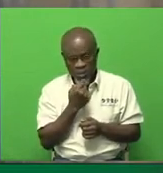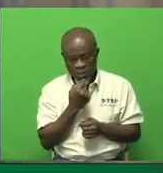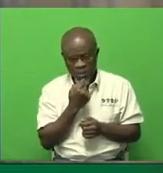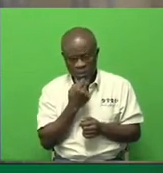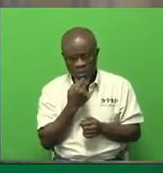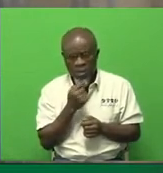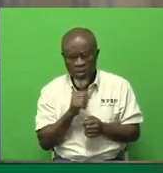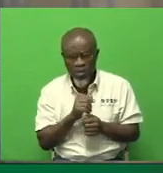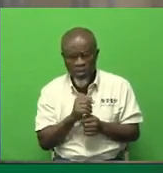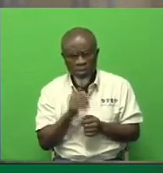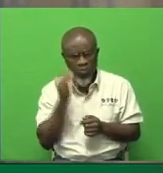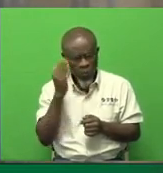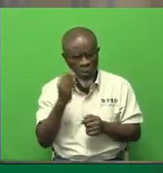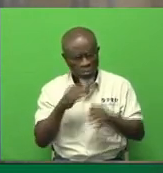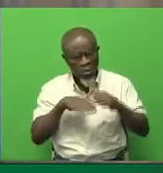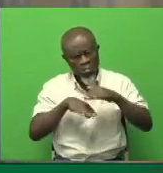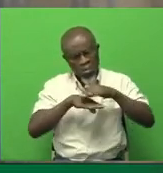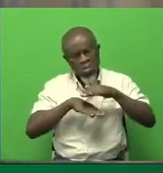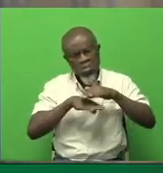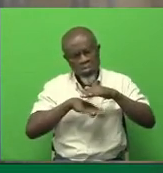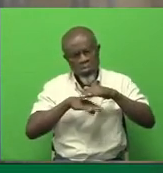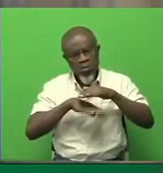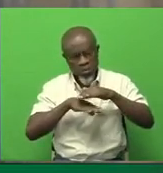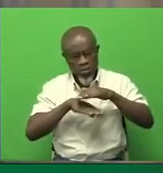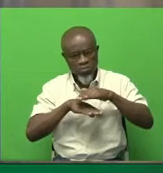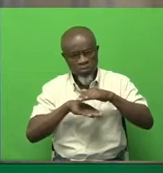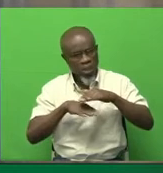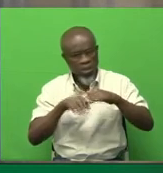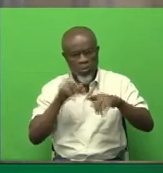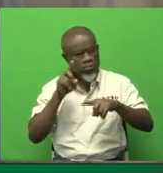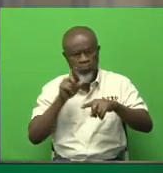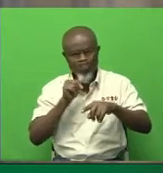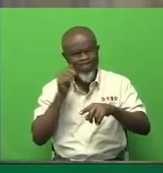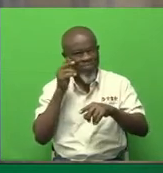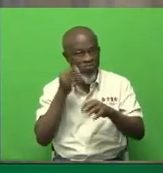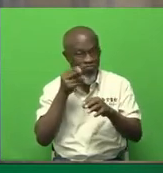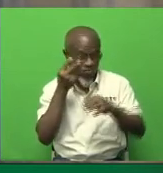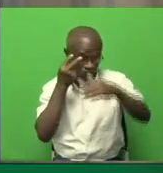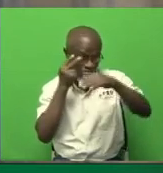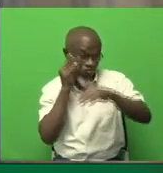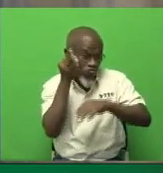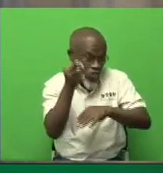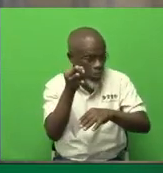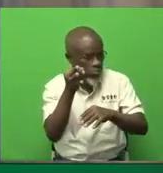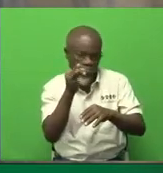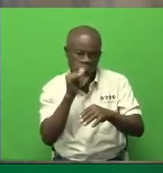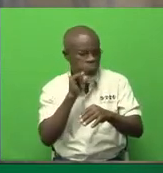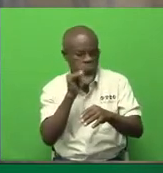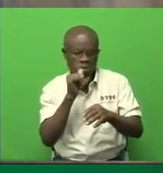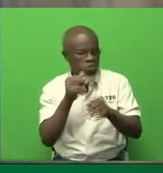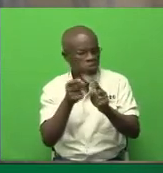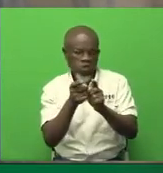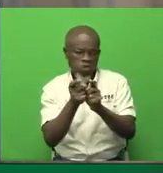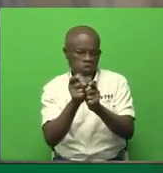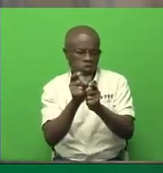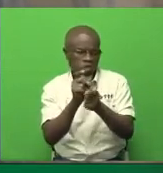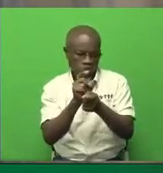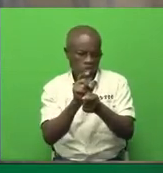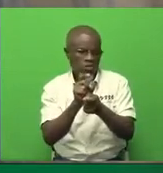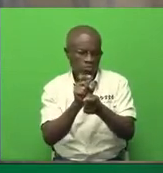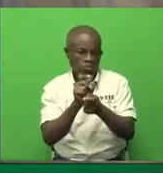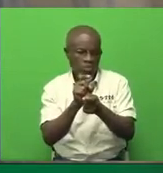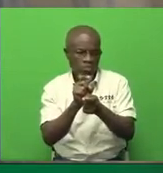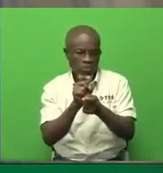as expected are unlikely to change substantially scientists since it will be influenced by what is known to be temporary windfall in